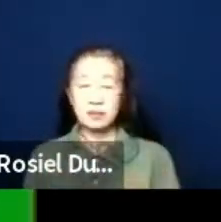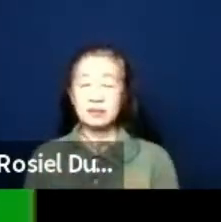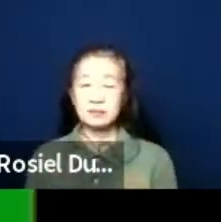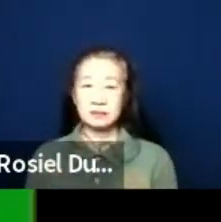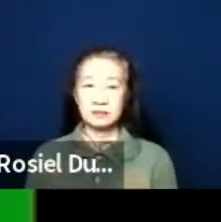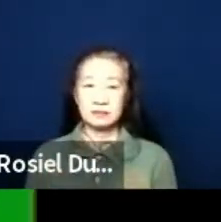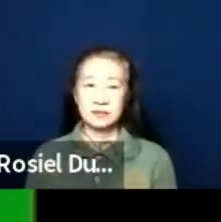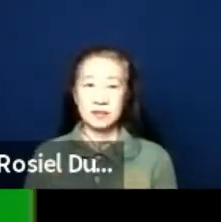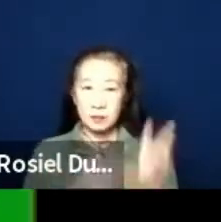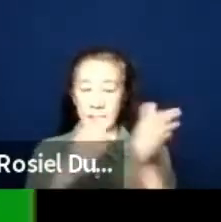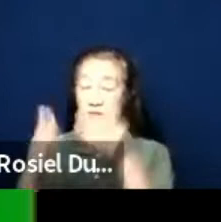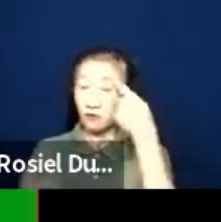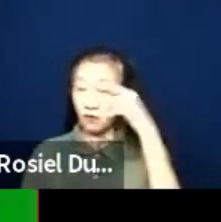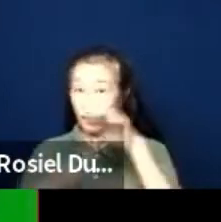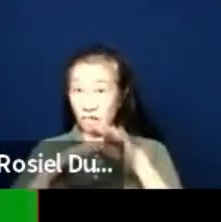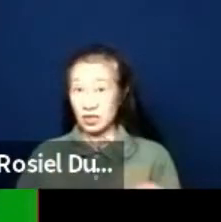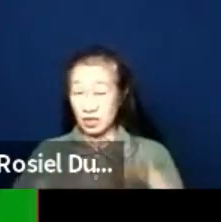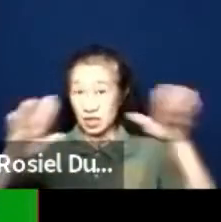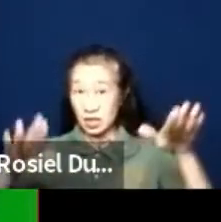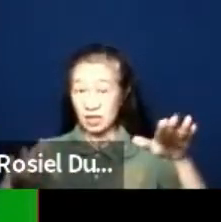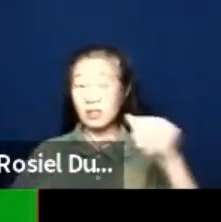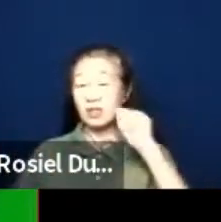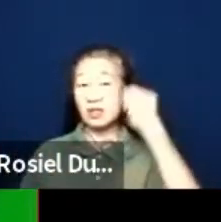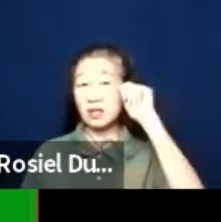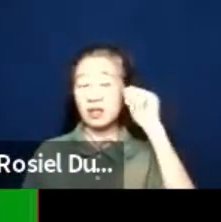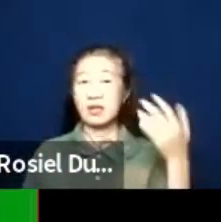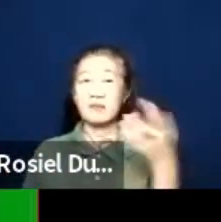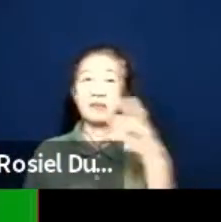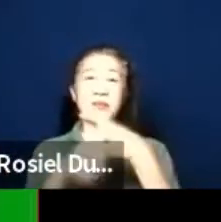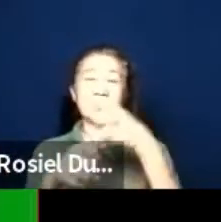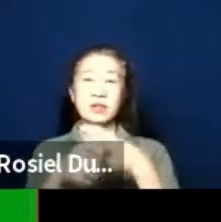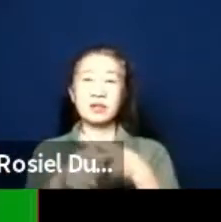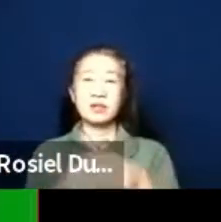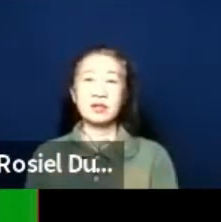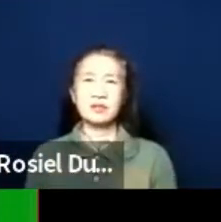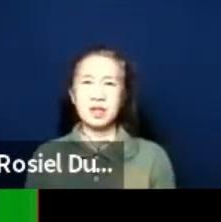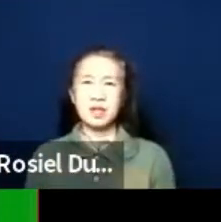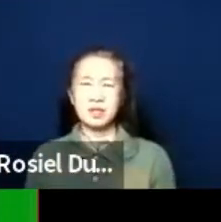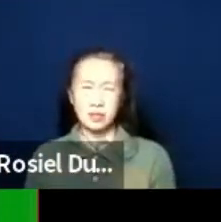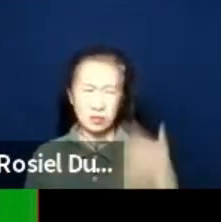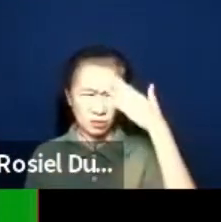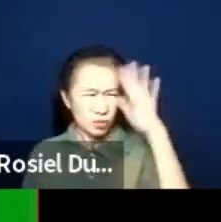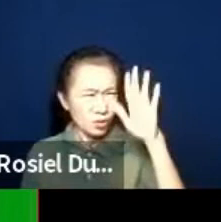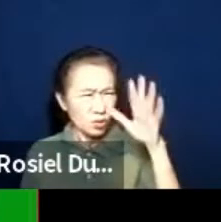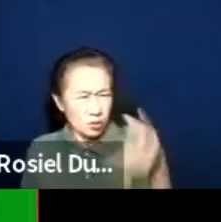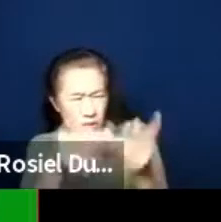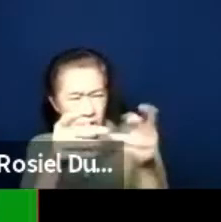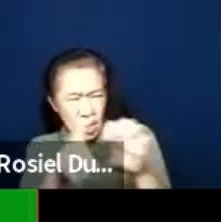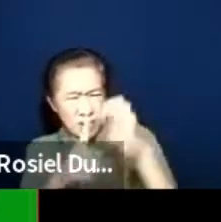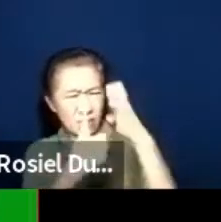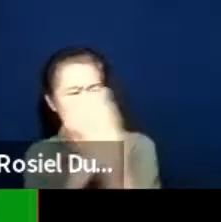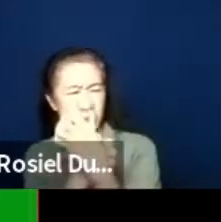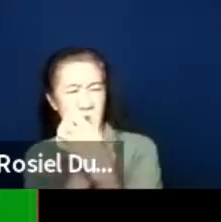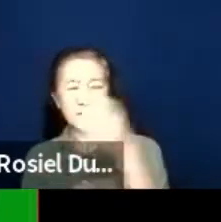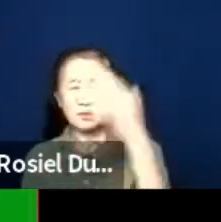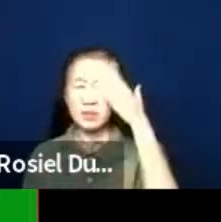Next, plan for children and adults who may have difficulty in unfamiliar or chaotic environments. Consider your